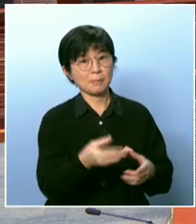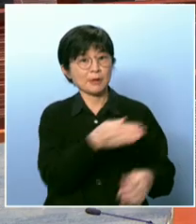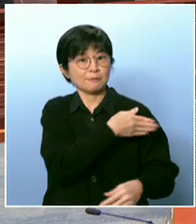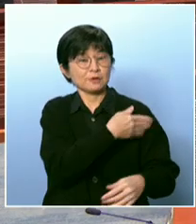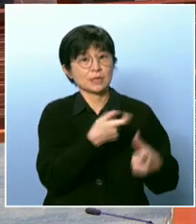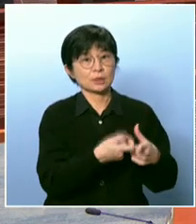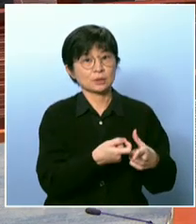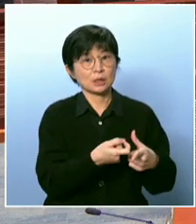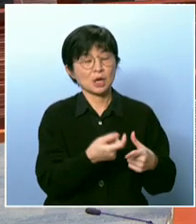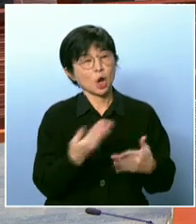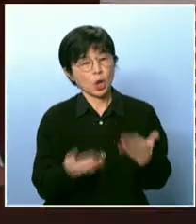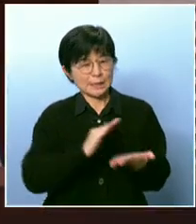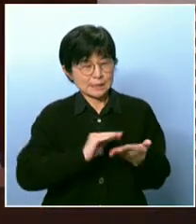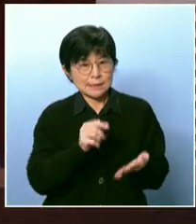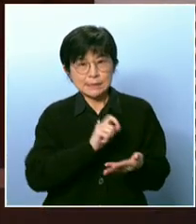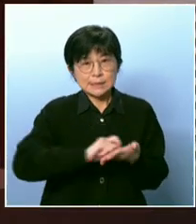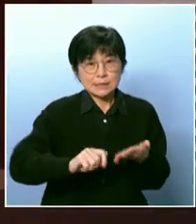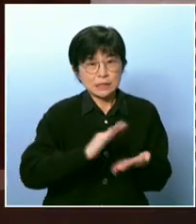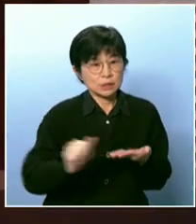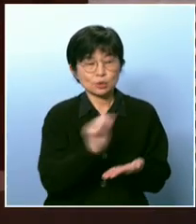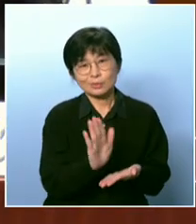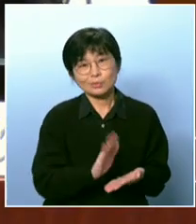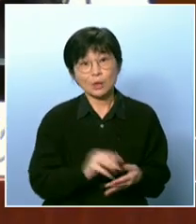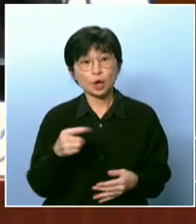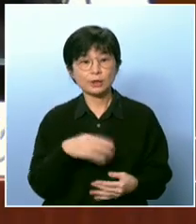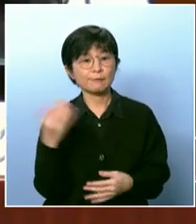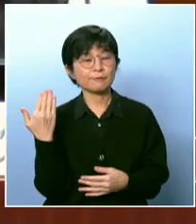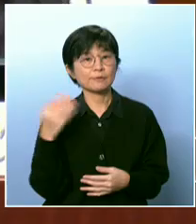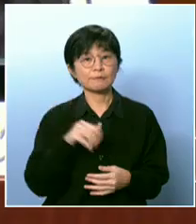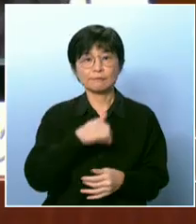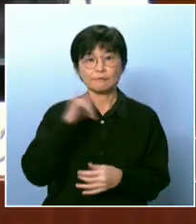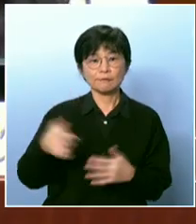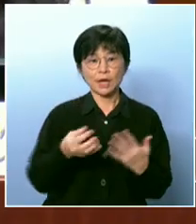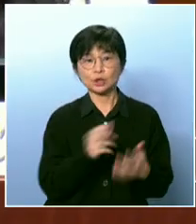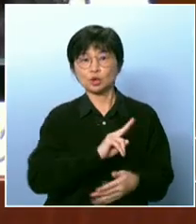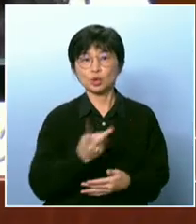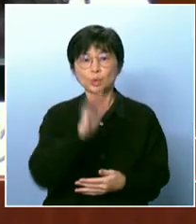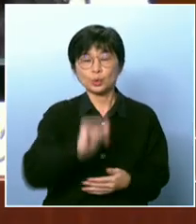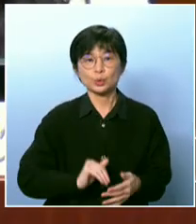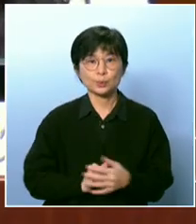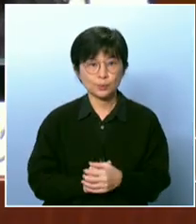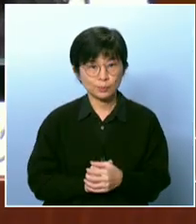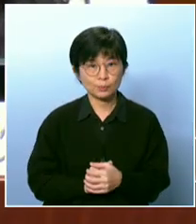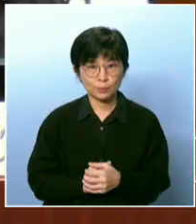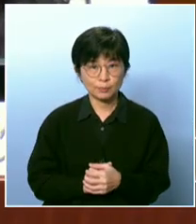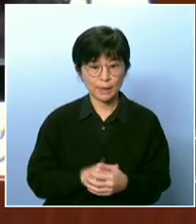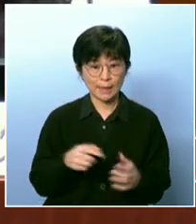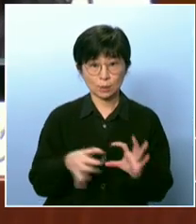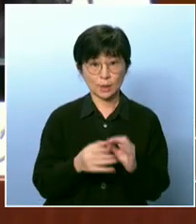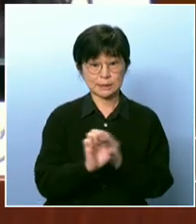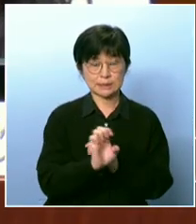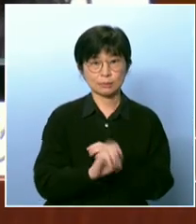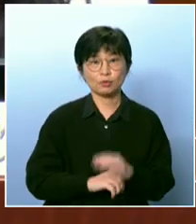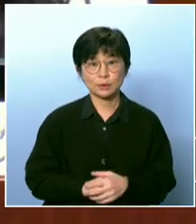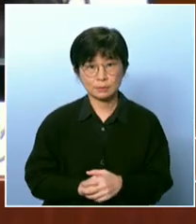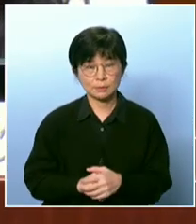Housing Society, as well as furniture and equipment. And the furniture and equipment part will be for